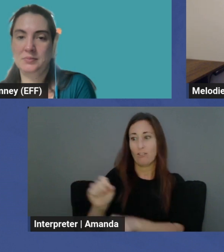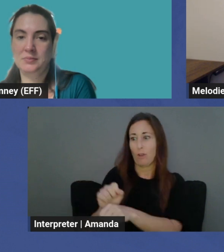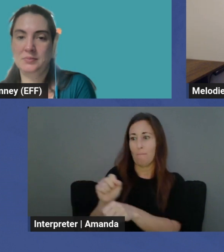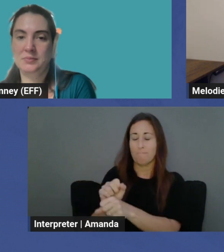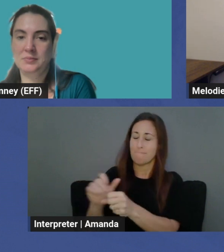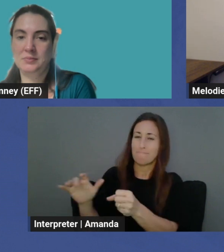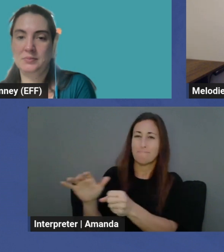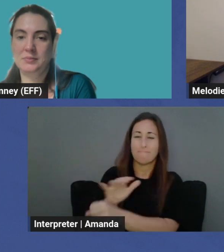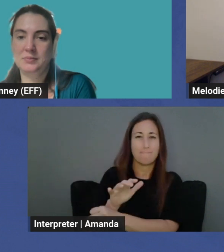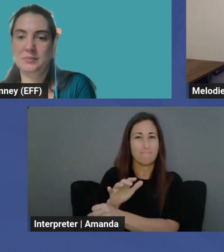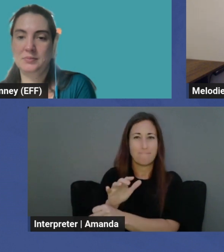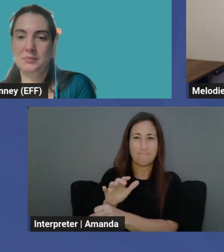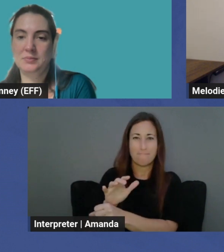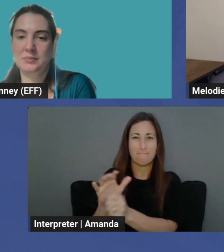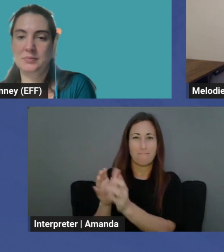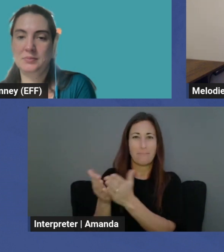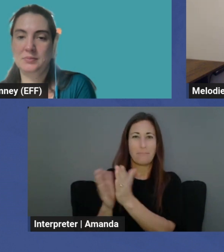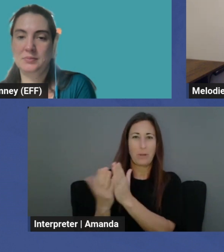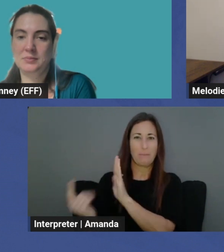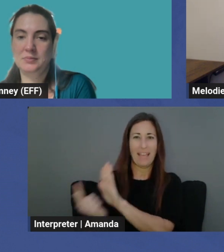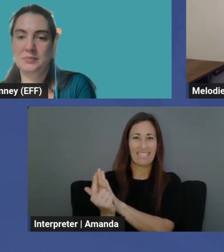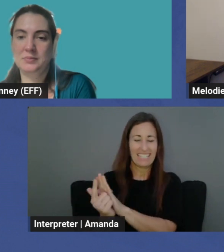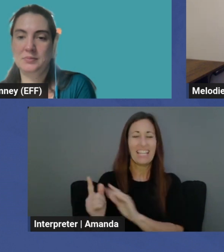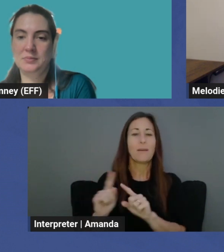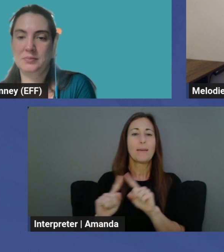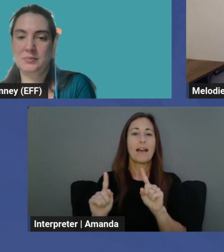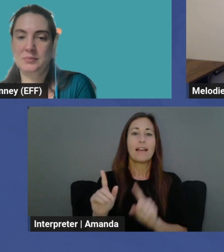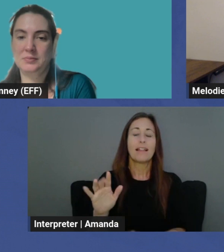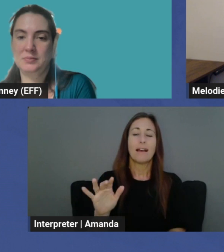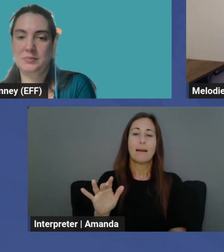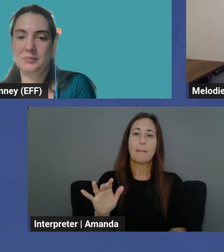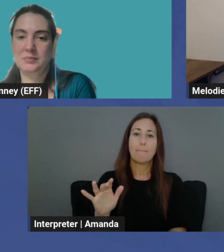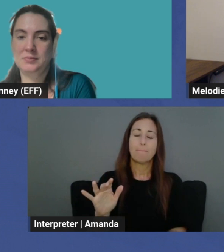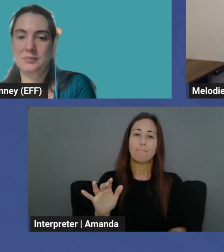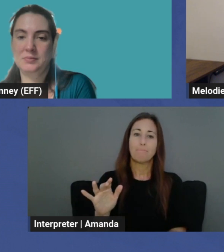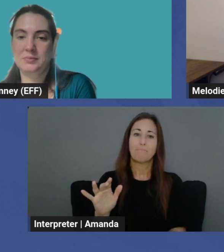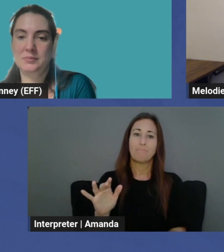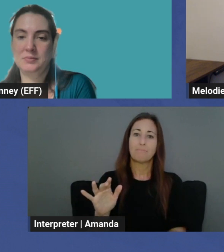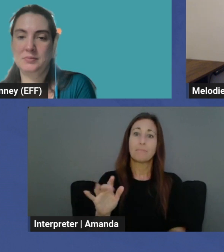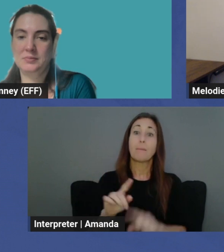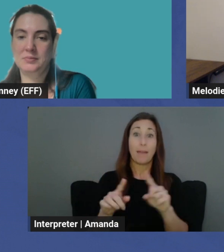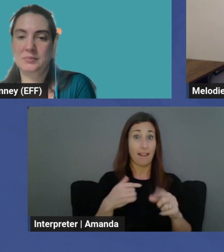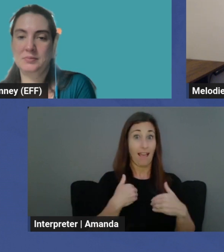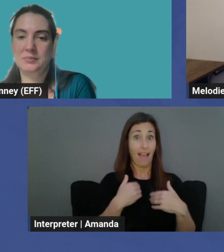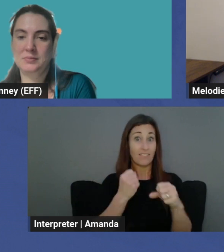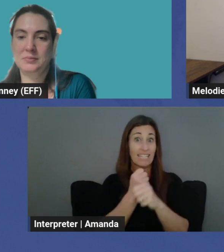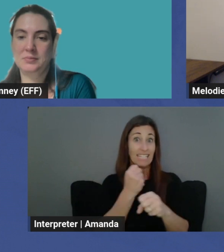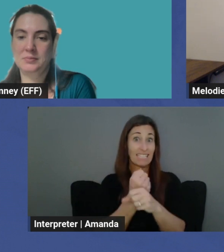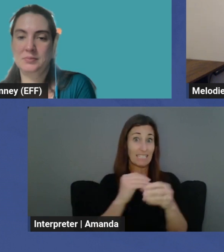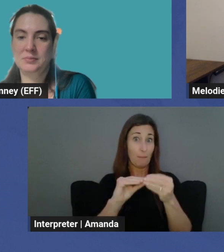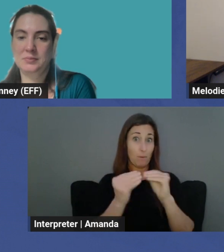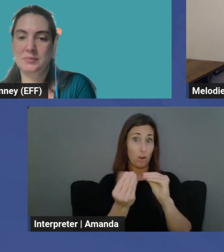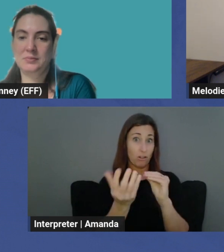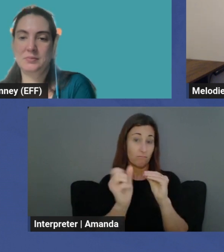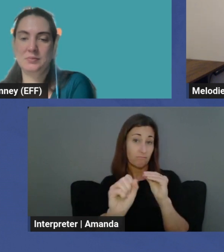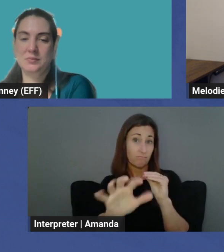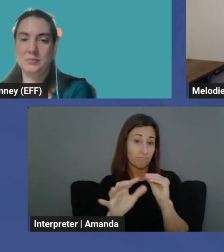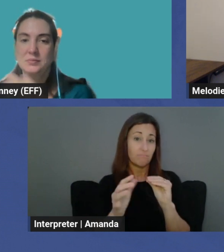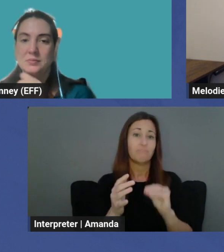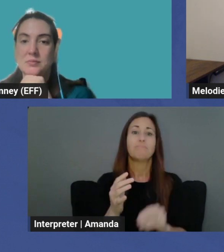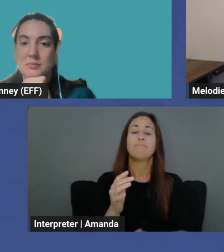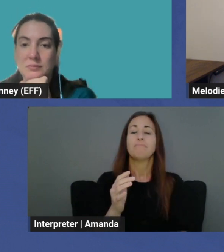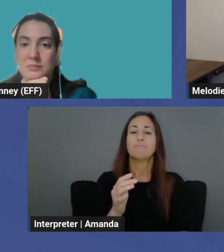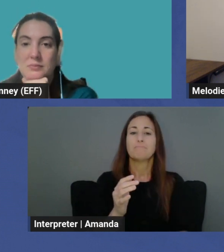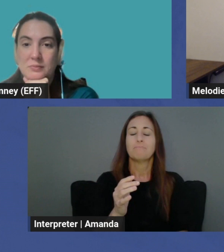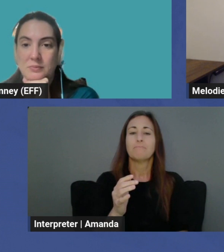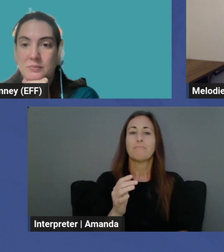combating book bans. But I do have a statistic that I just want to mention here. With